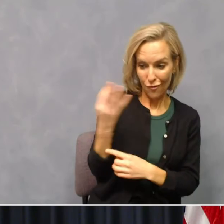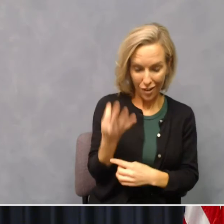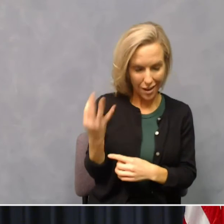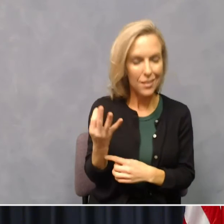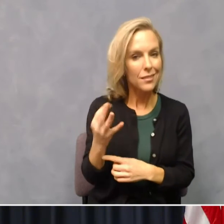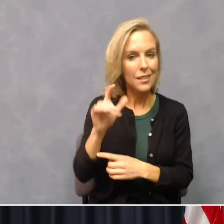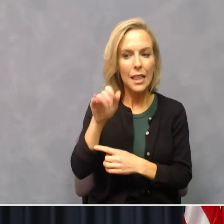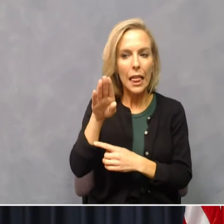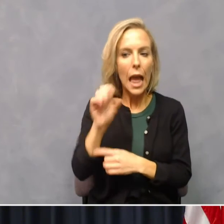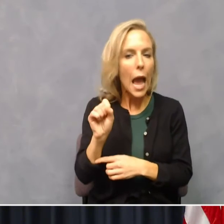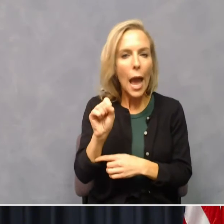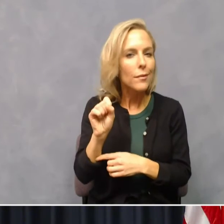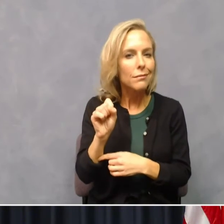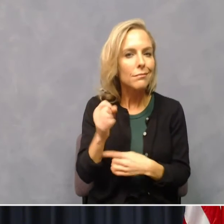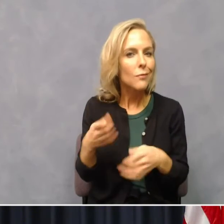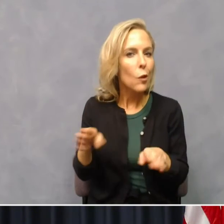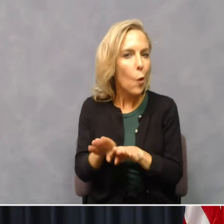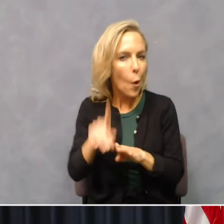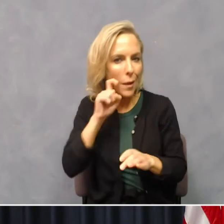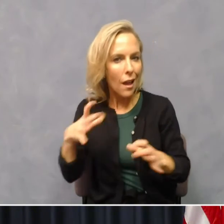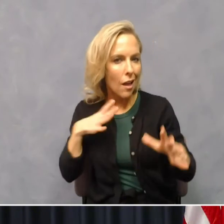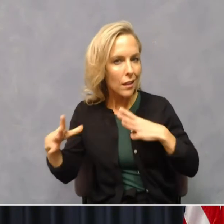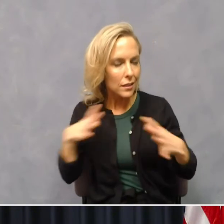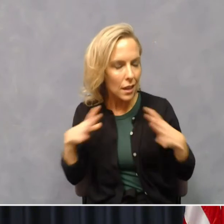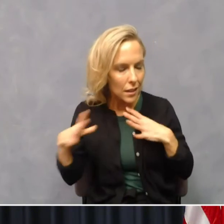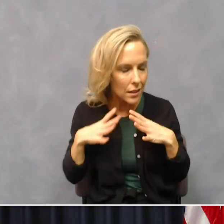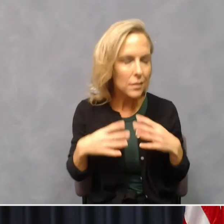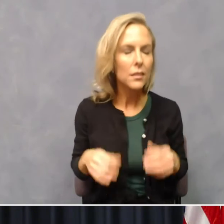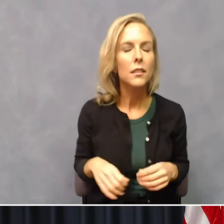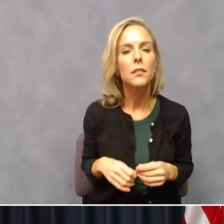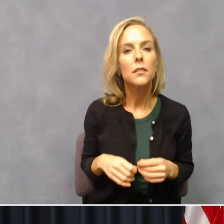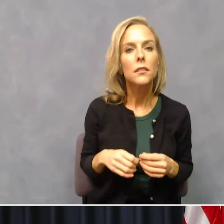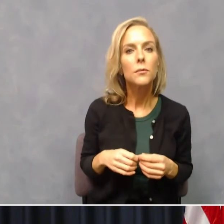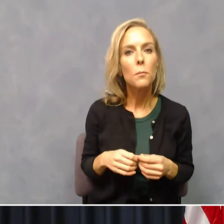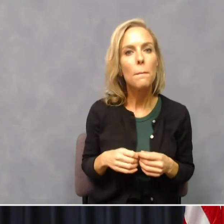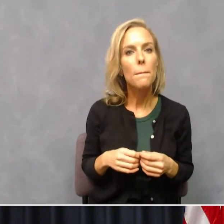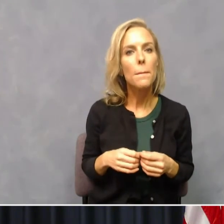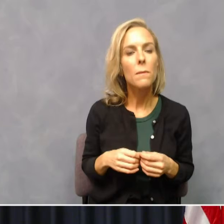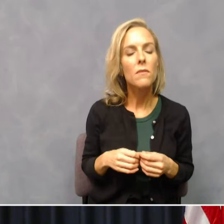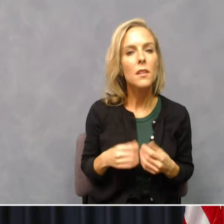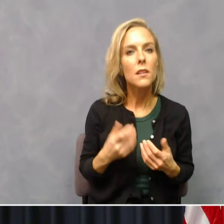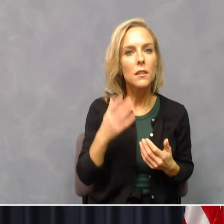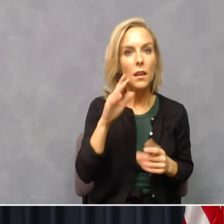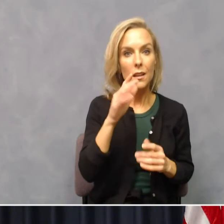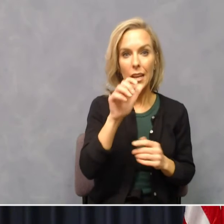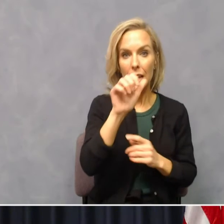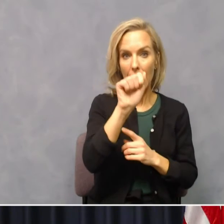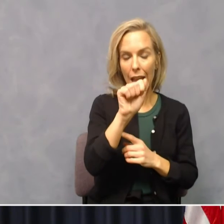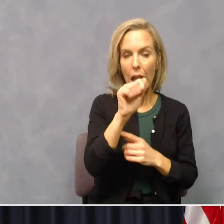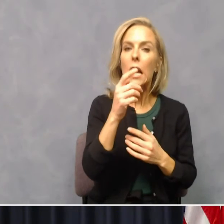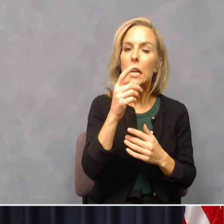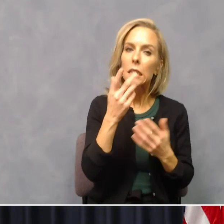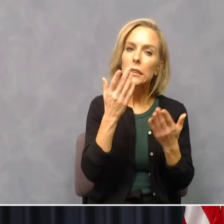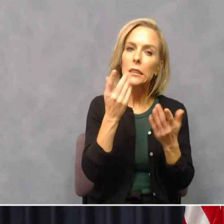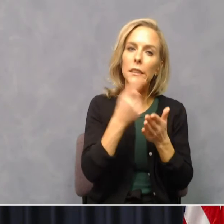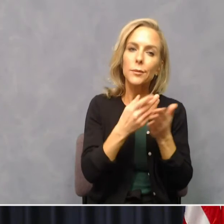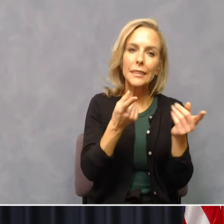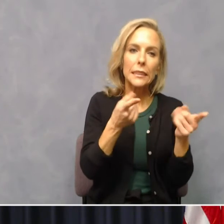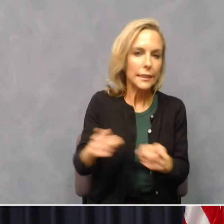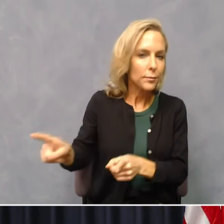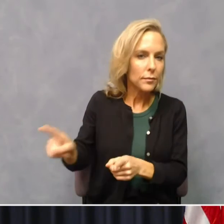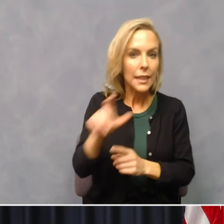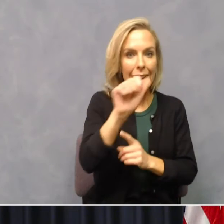were not open. There also may be some issue with the AT&T outage on some of